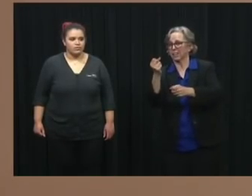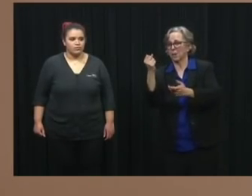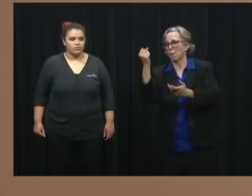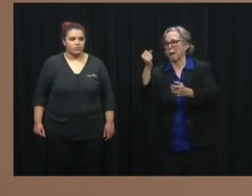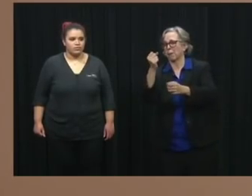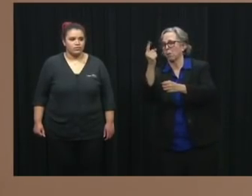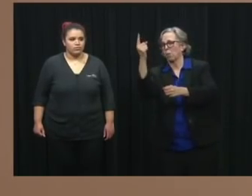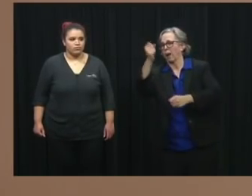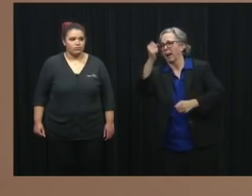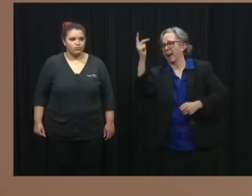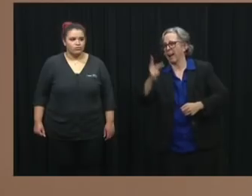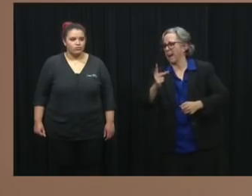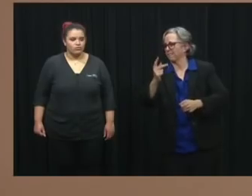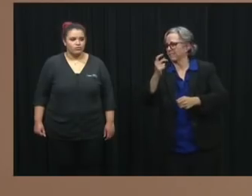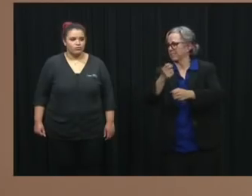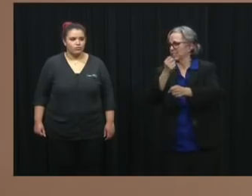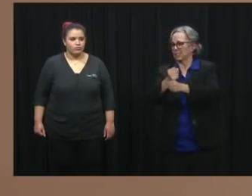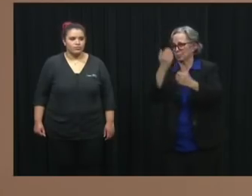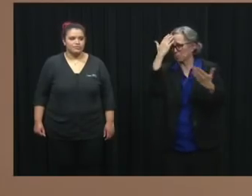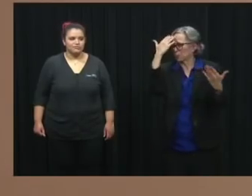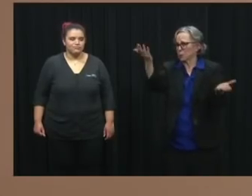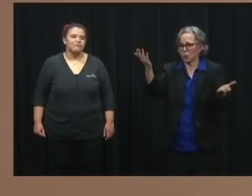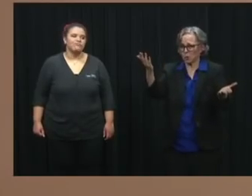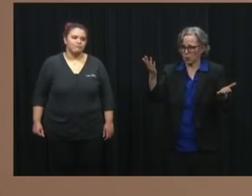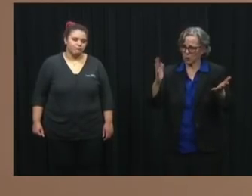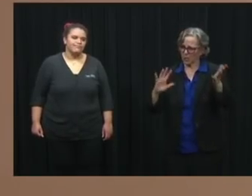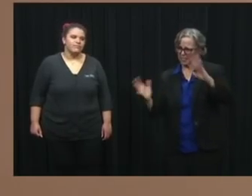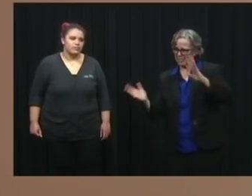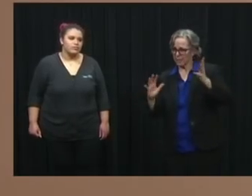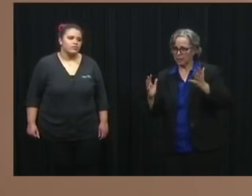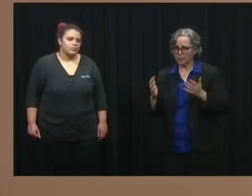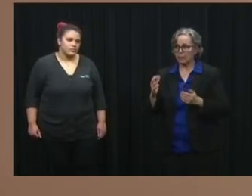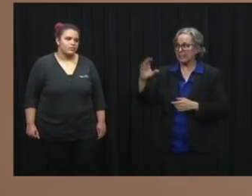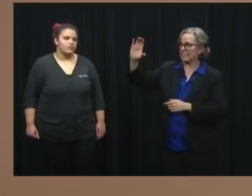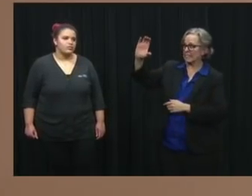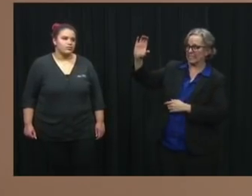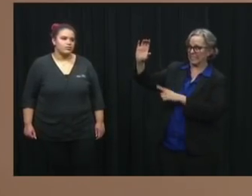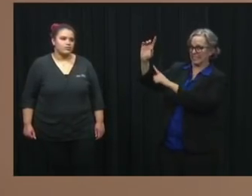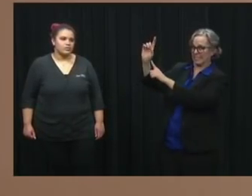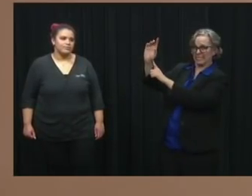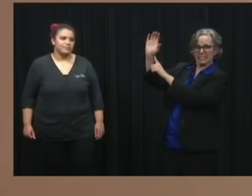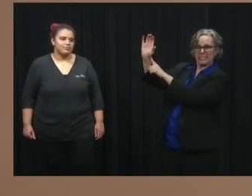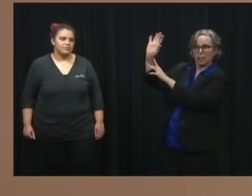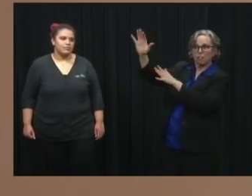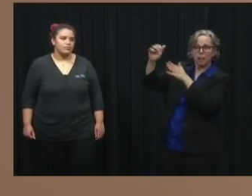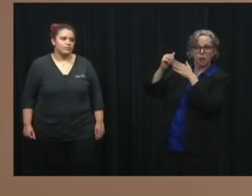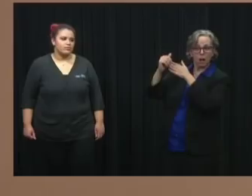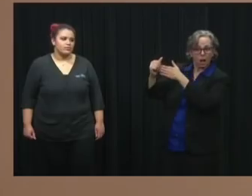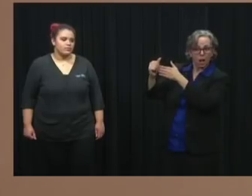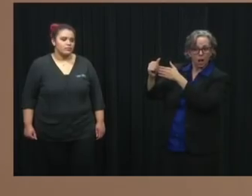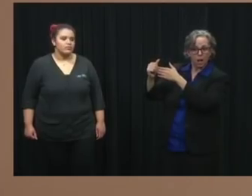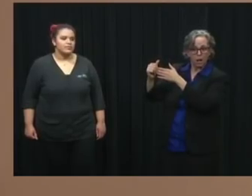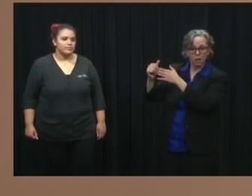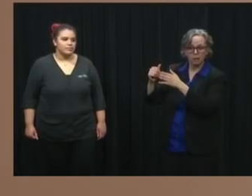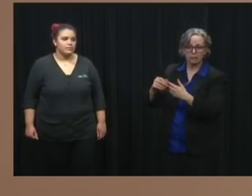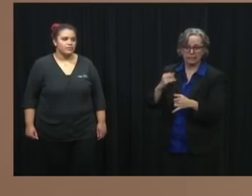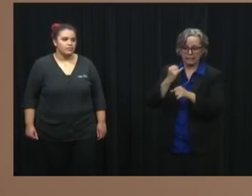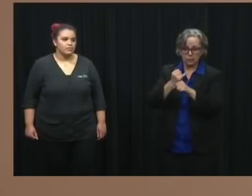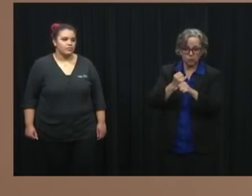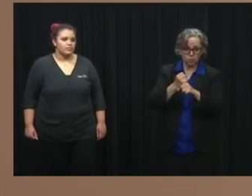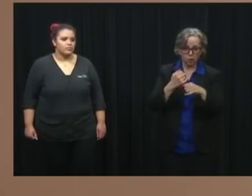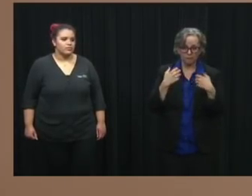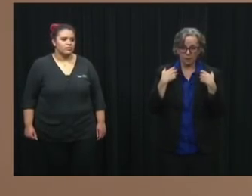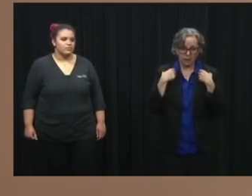Institute of Medicine and the CDC. They've happened way before this pandemic and pandemic planning. They are conversations we have to